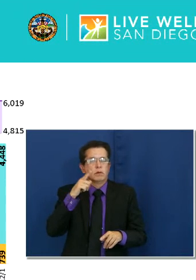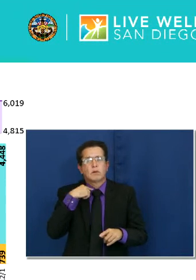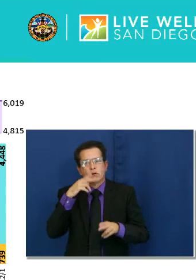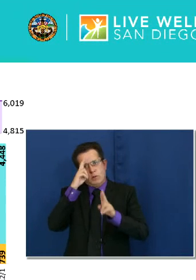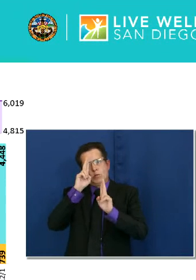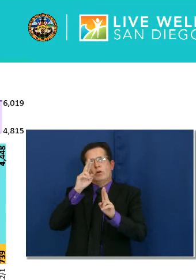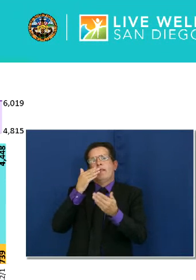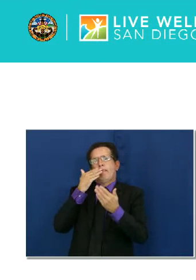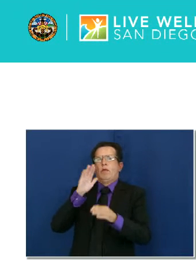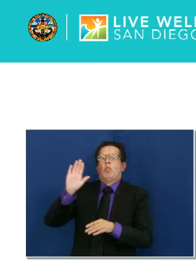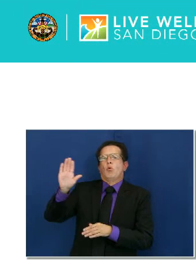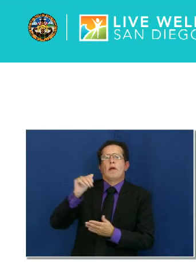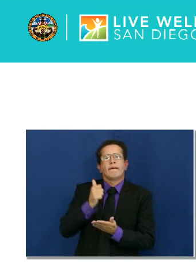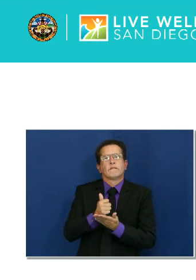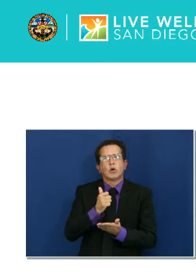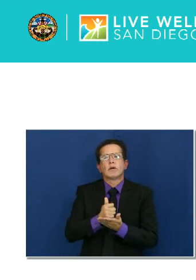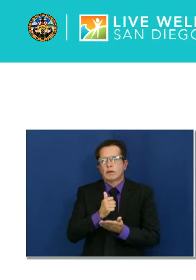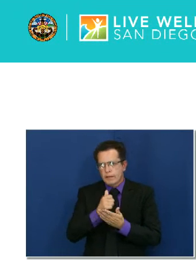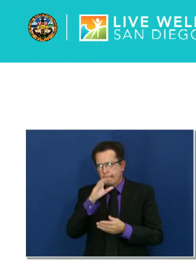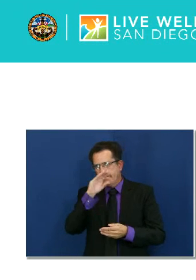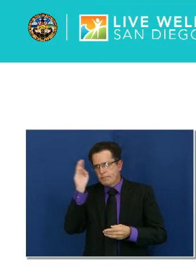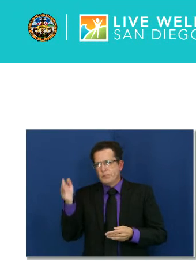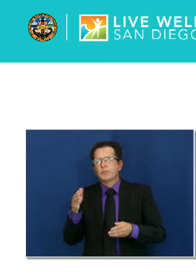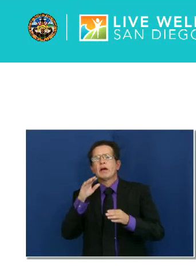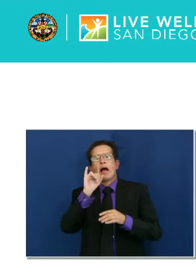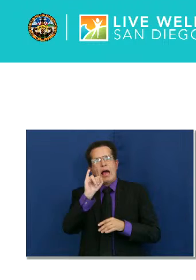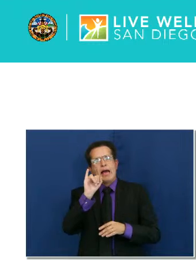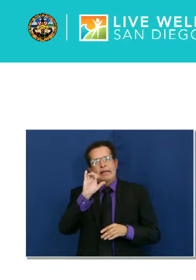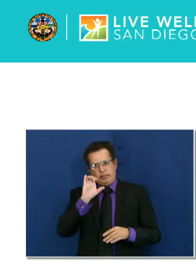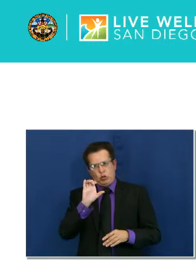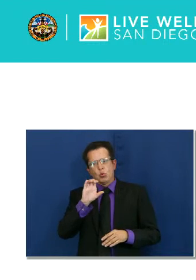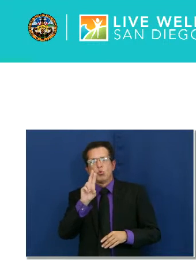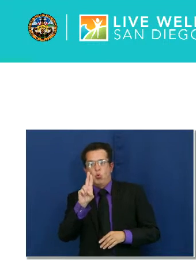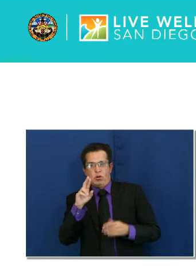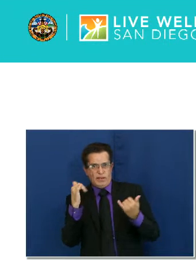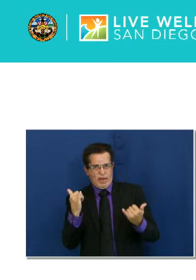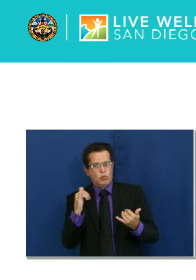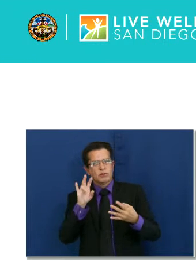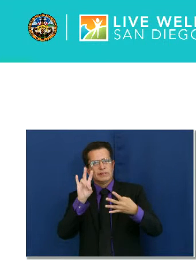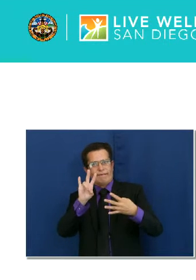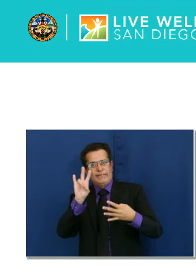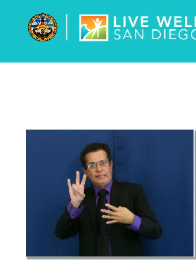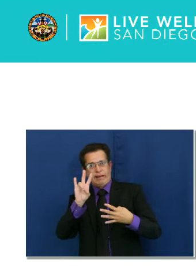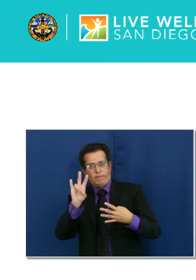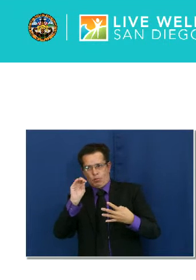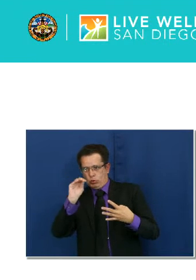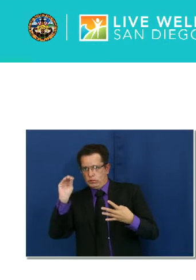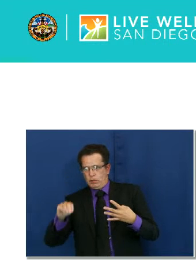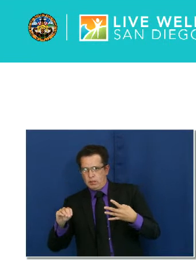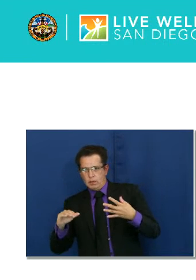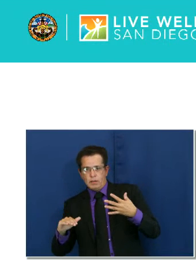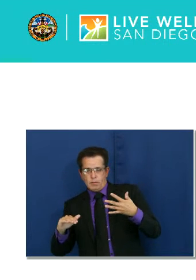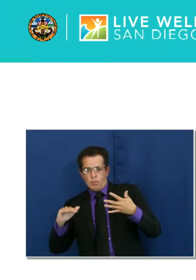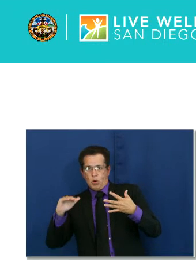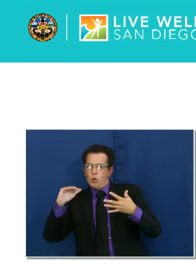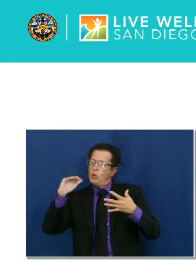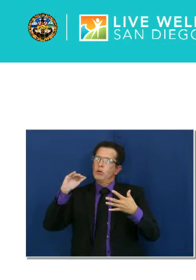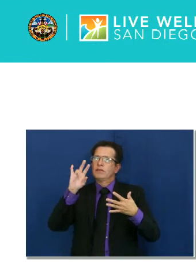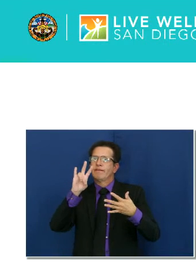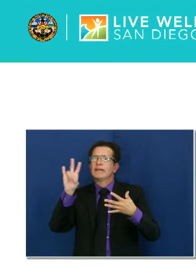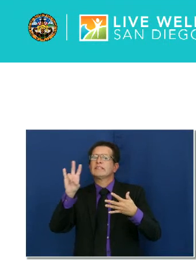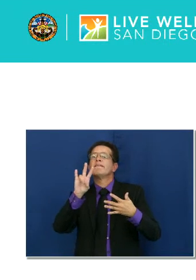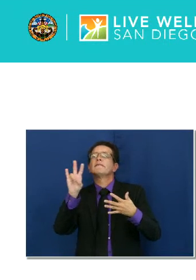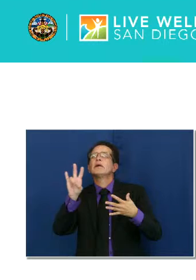efforts. And then finally, on ICU capacity, you can see us now sitting at 77% of our ICU beds are presently